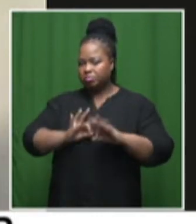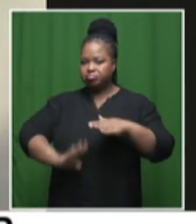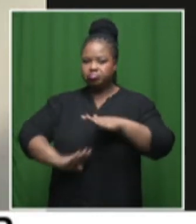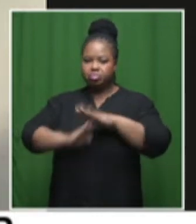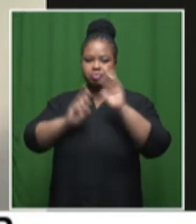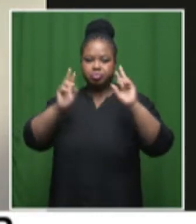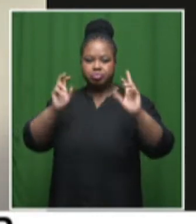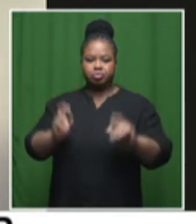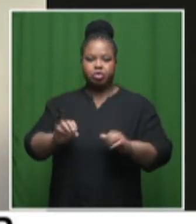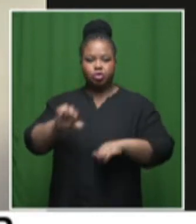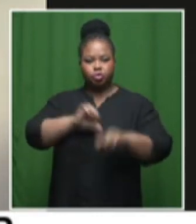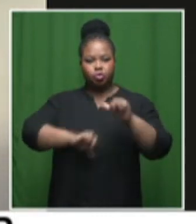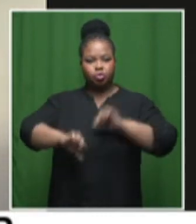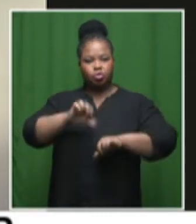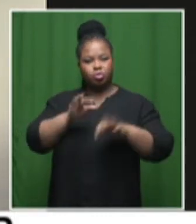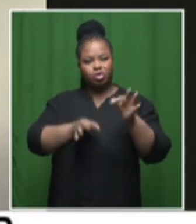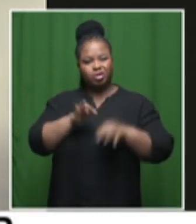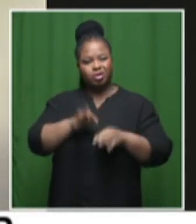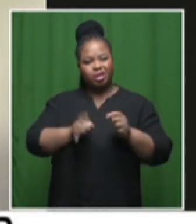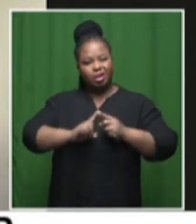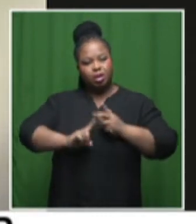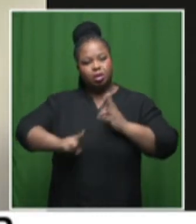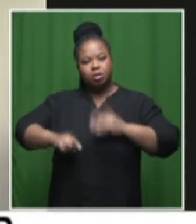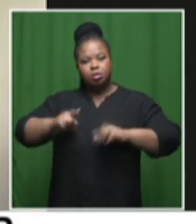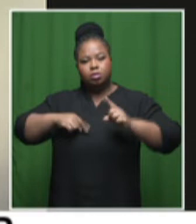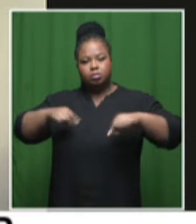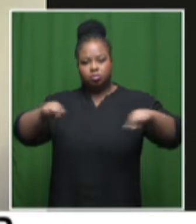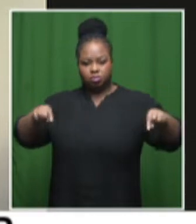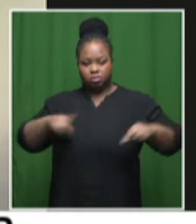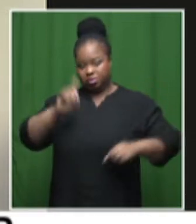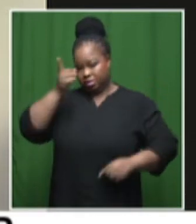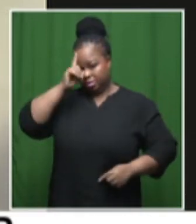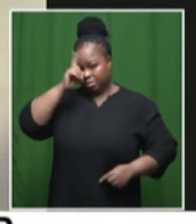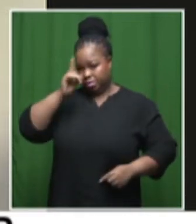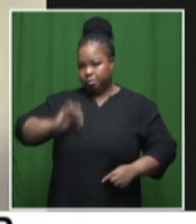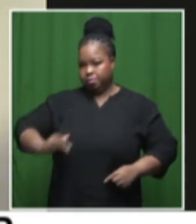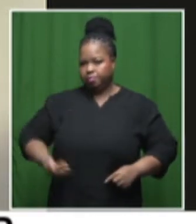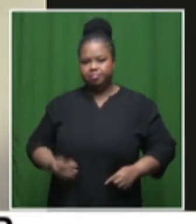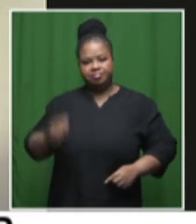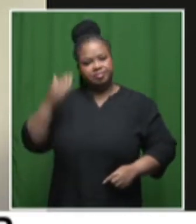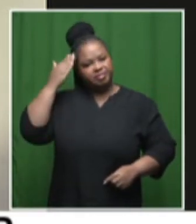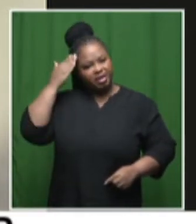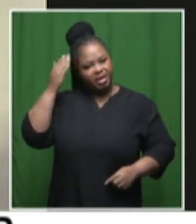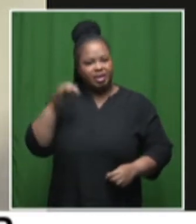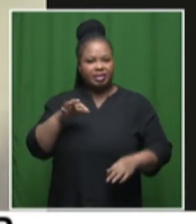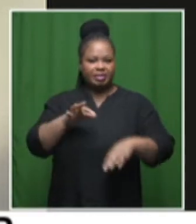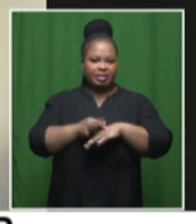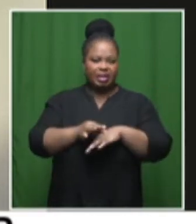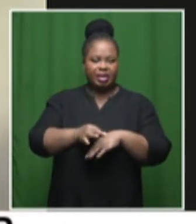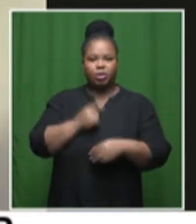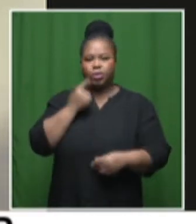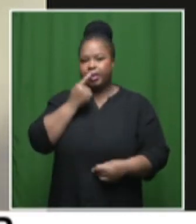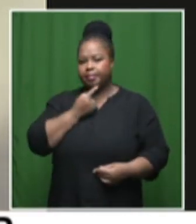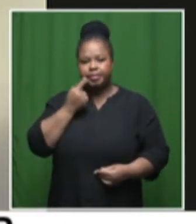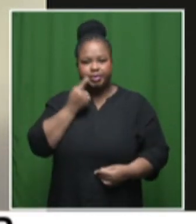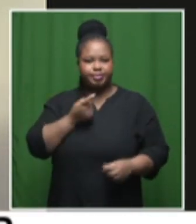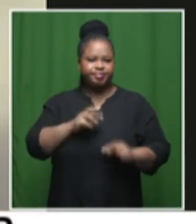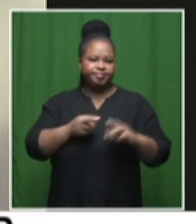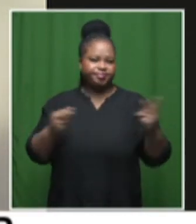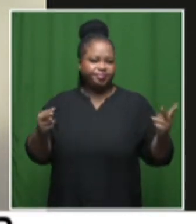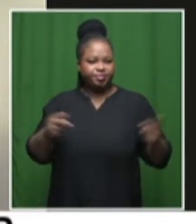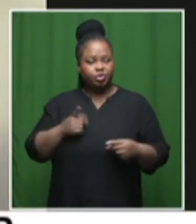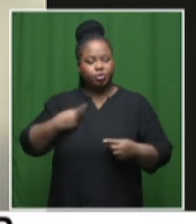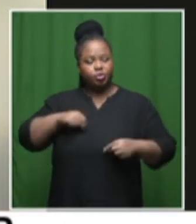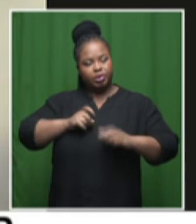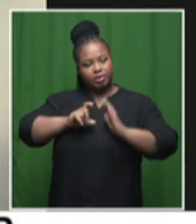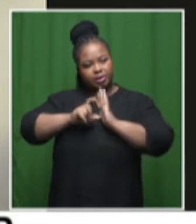of socio-political debate for all of time, and specifically Black women, from our hair to our skin color, our lips. And so we